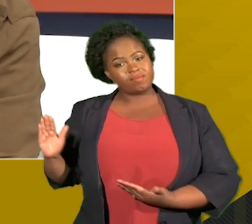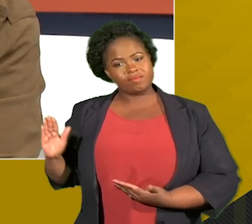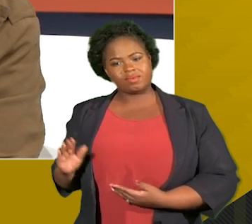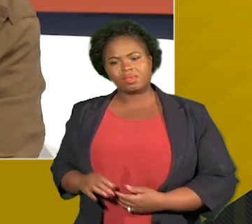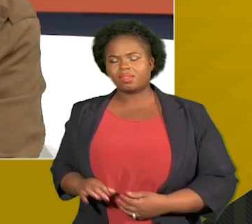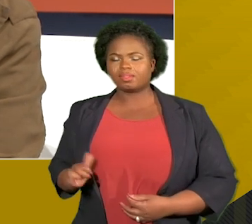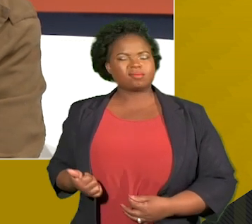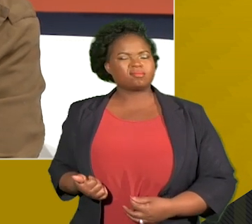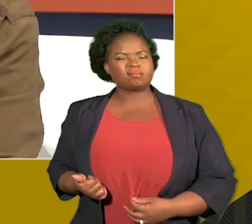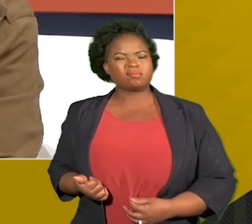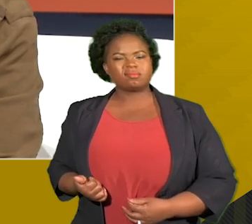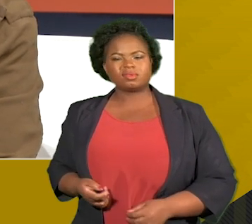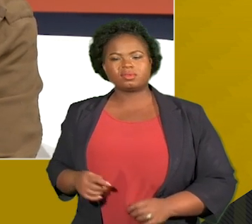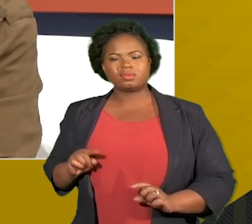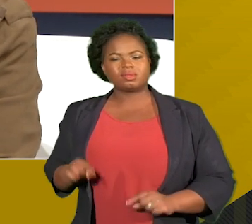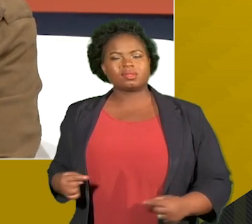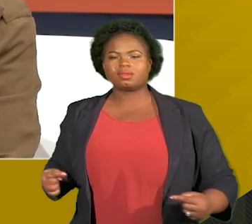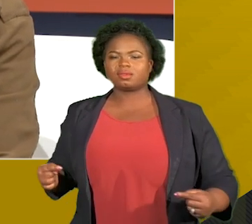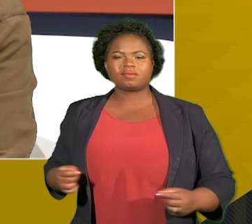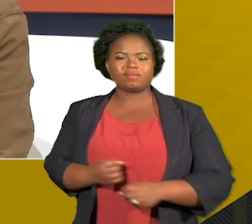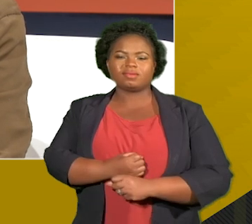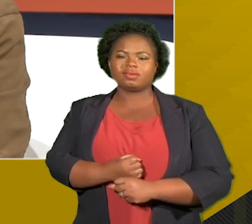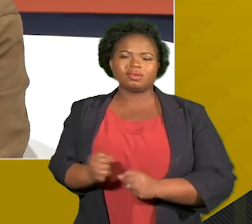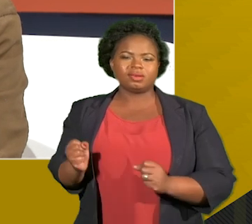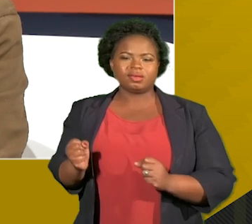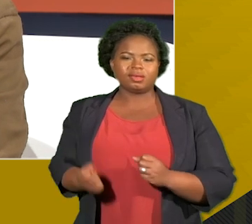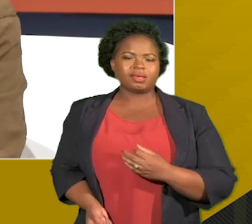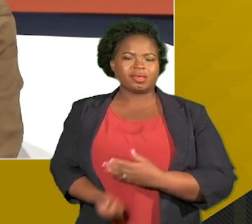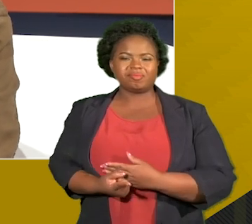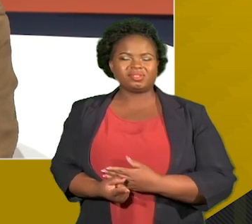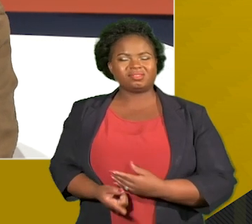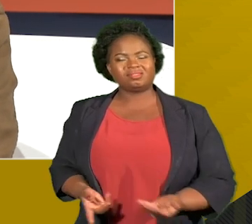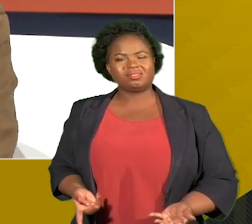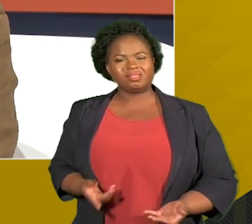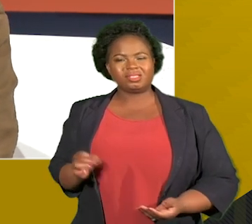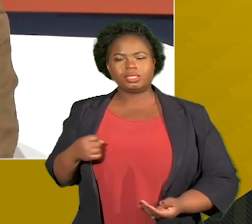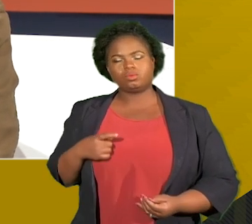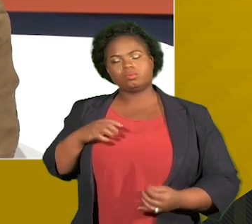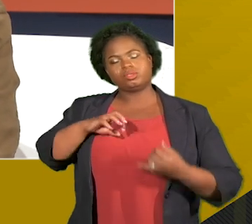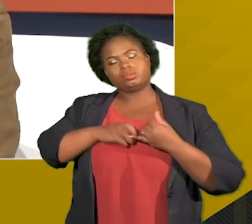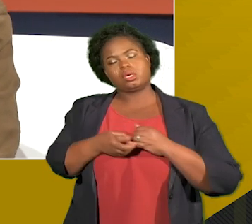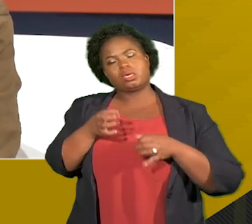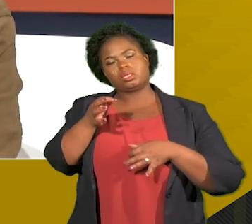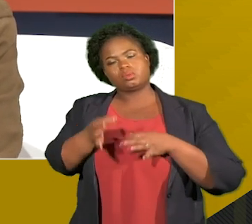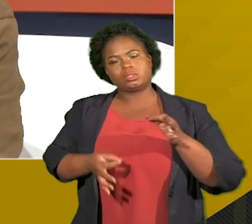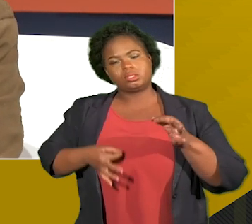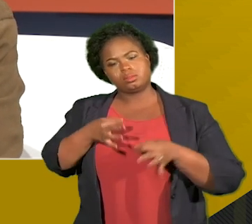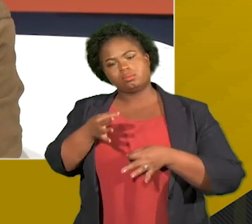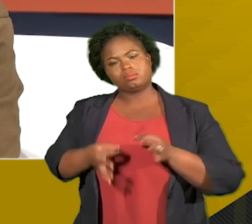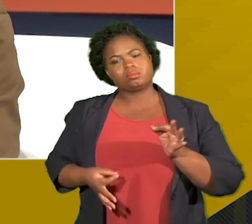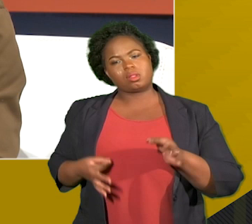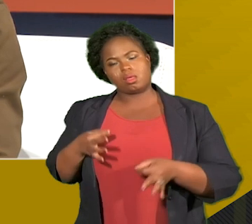won't be a time where you feel like you have to justify what you do or even try